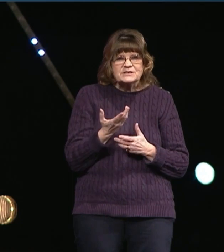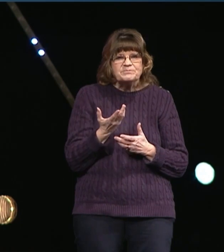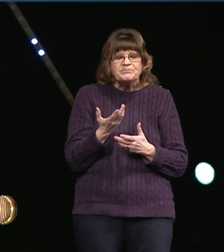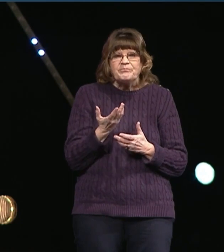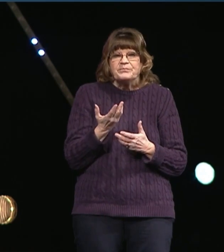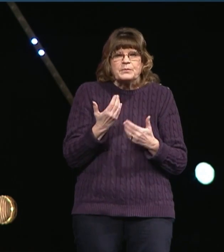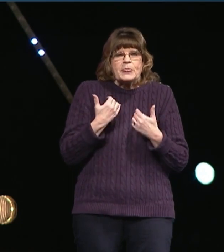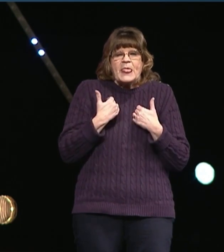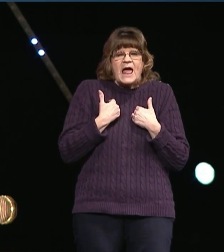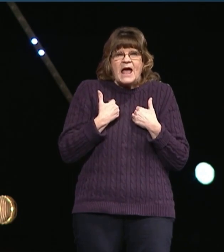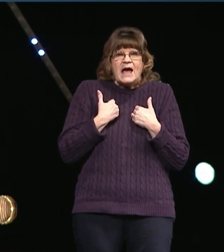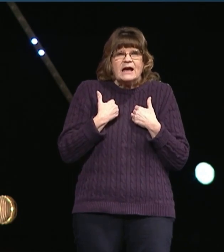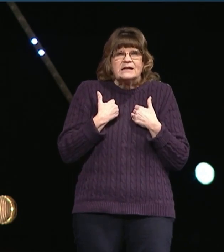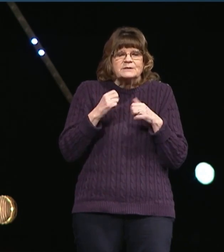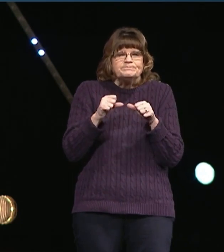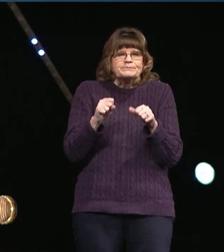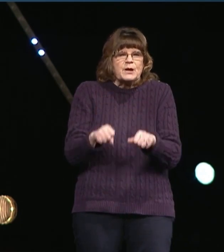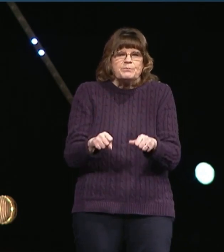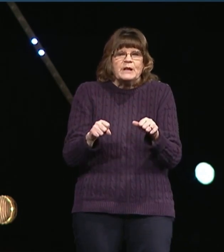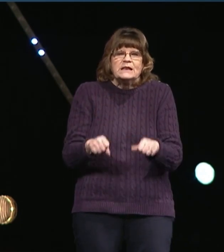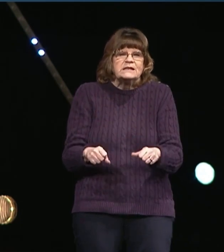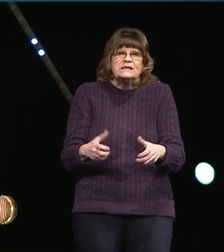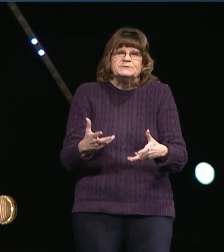had this ability to...